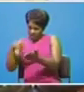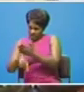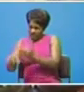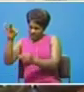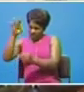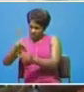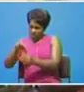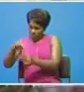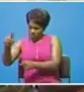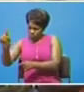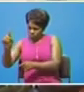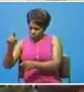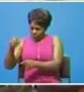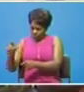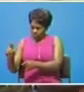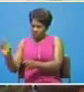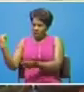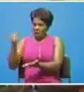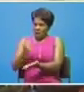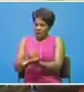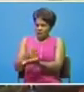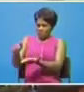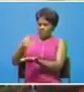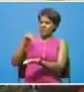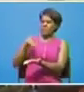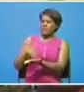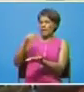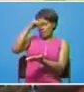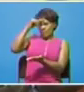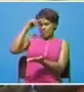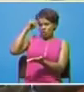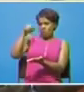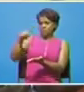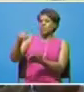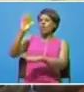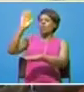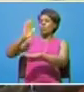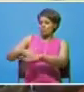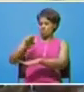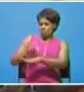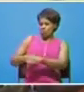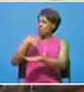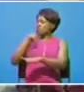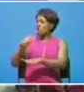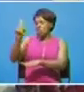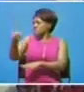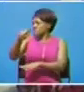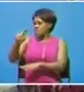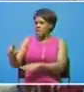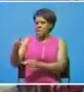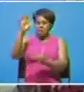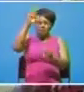kupiga kura wanatik ili adopt the polling station. Because that is proper, that is not illegal.